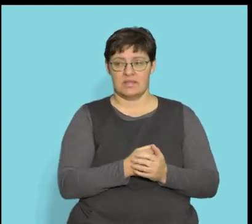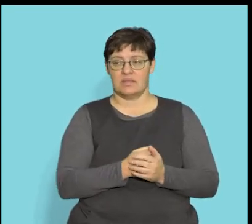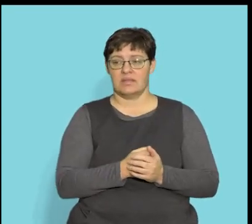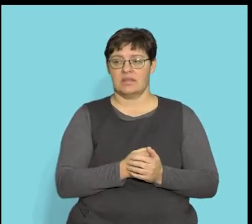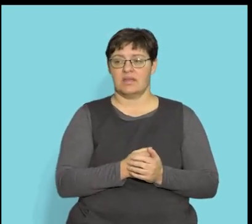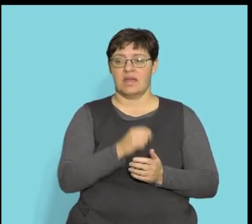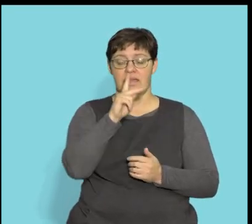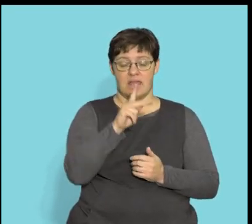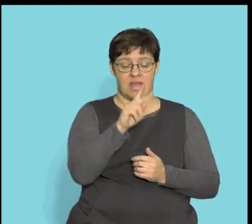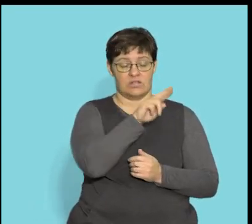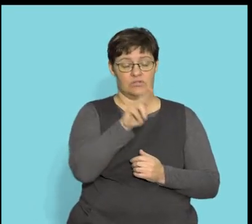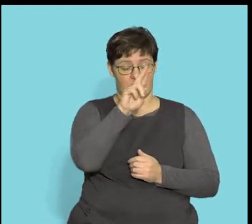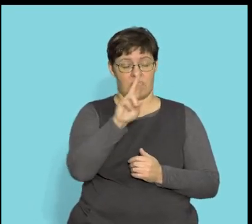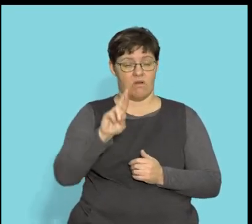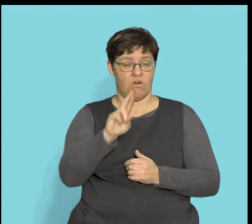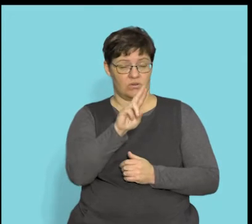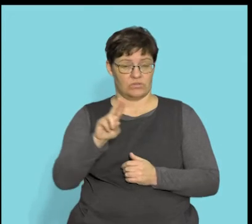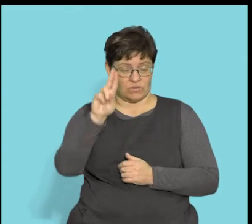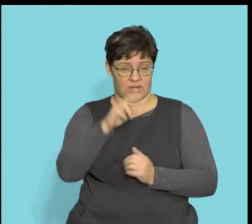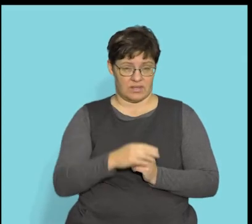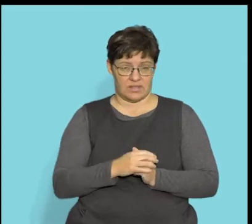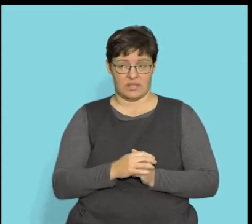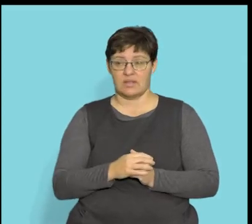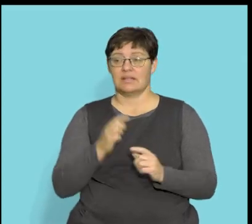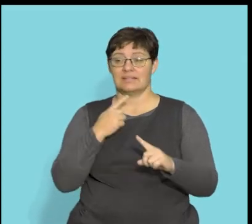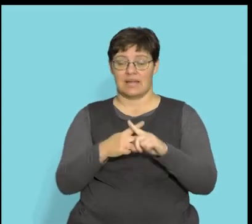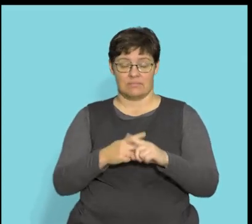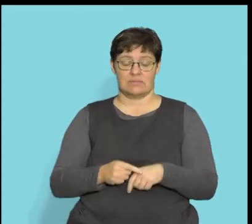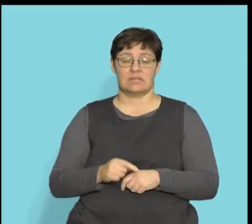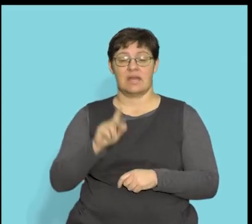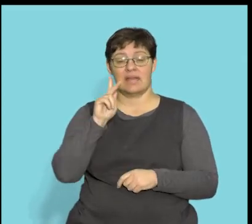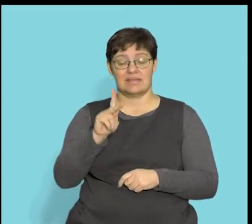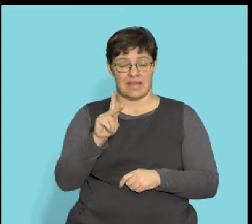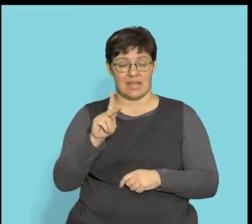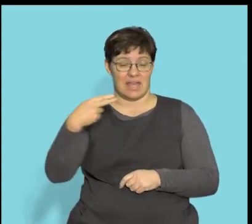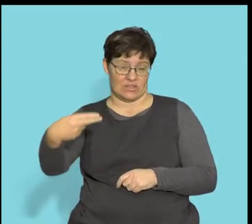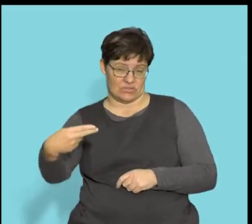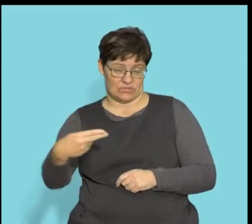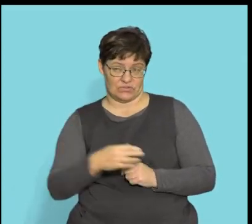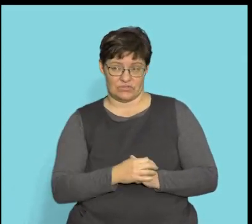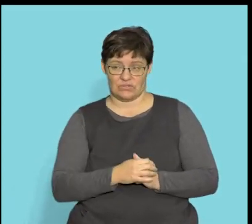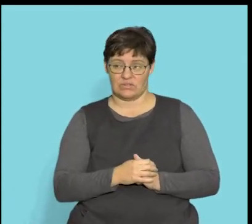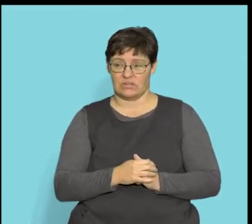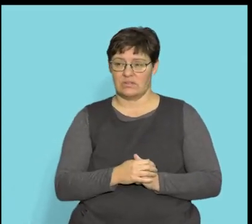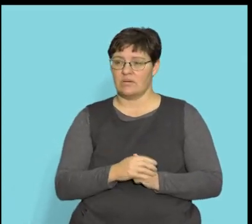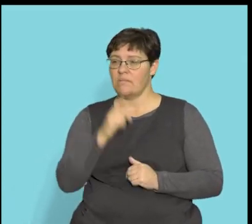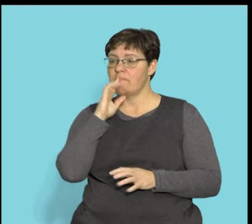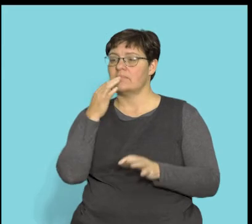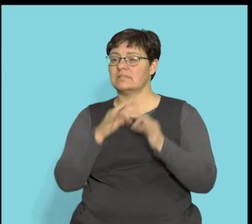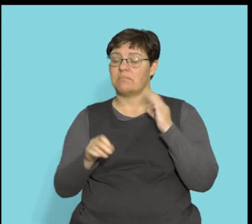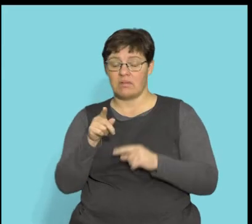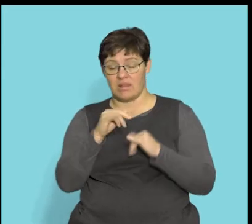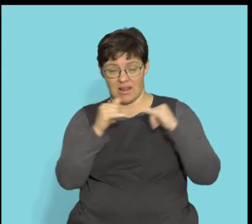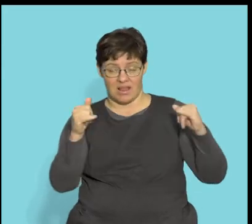pi k squared r squared times kh. And